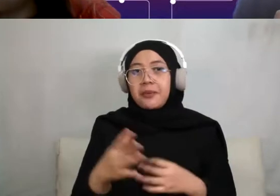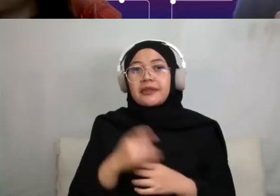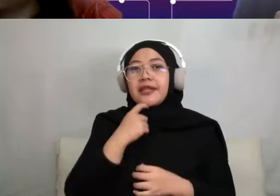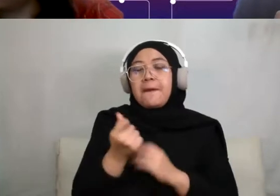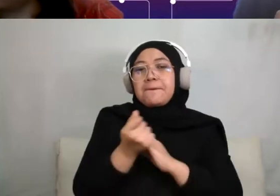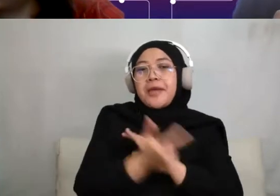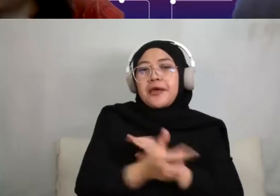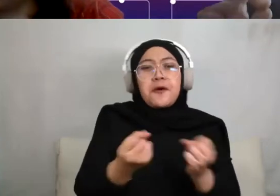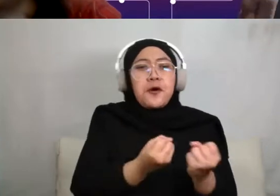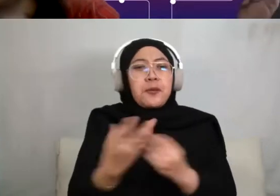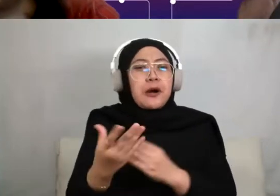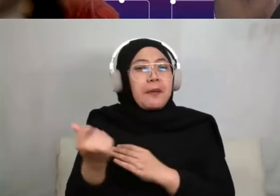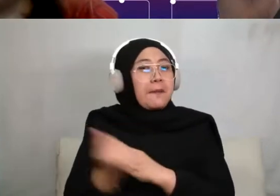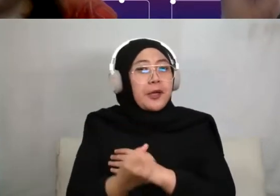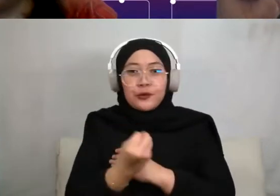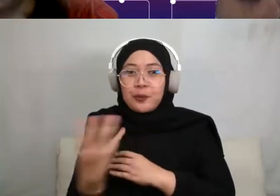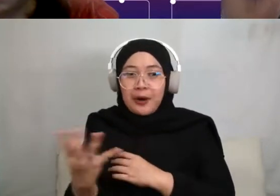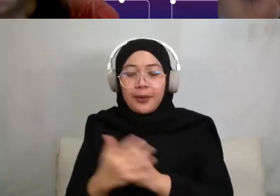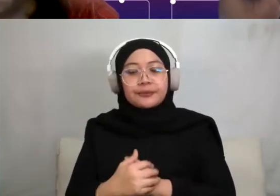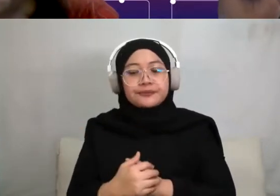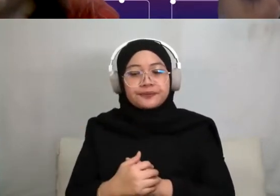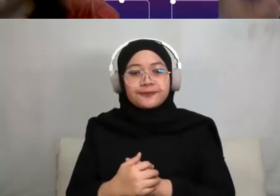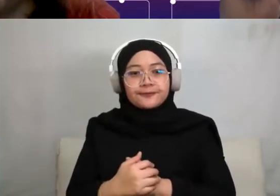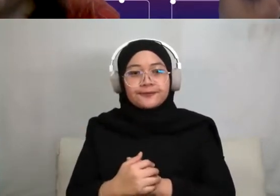power consumption, right? There is